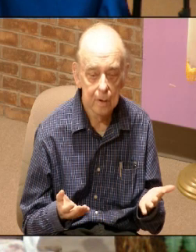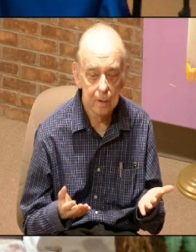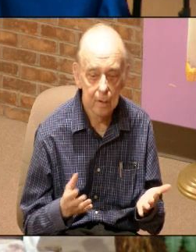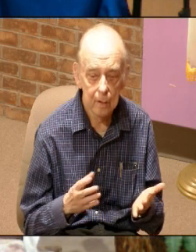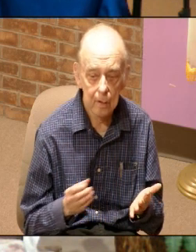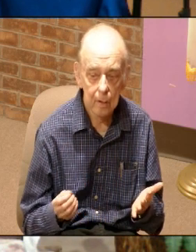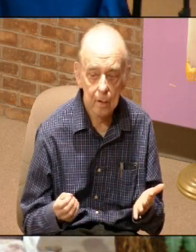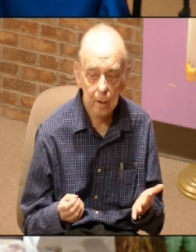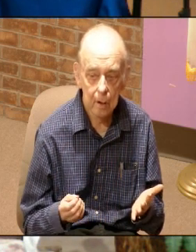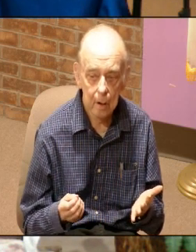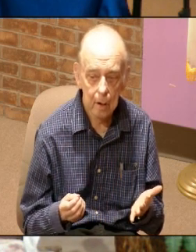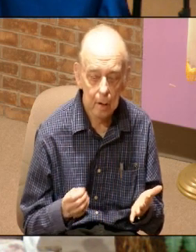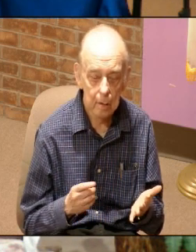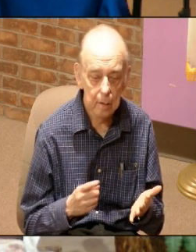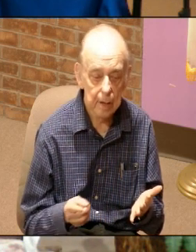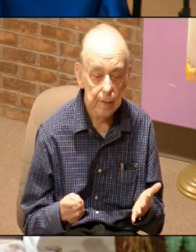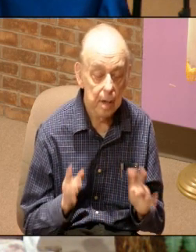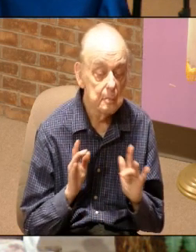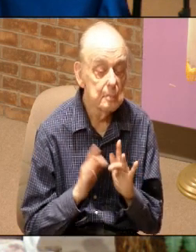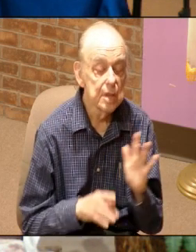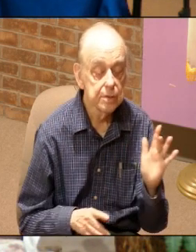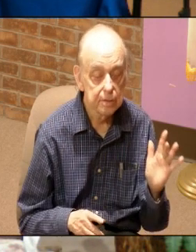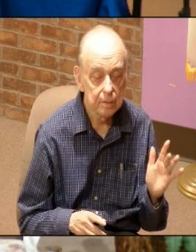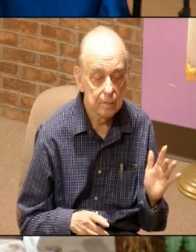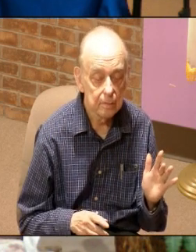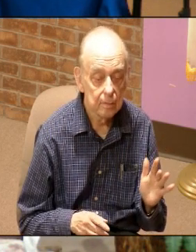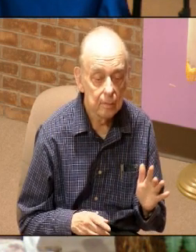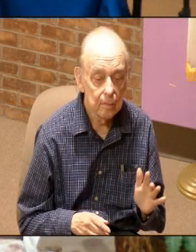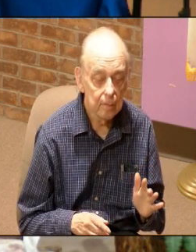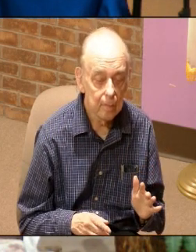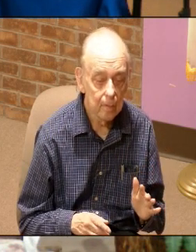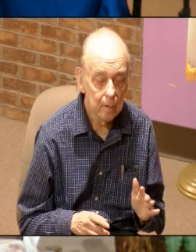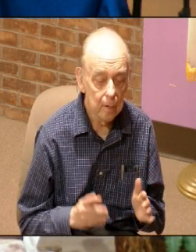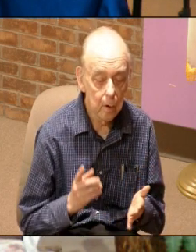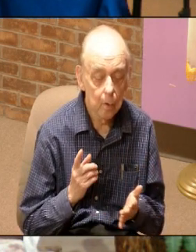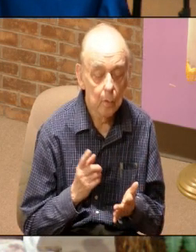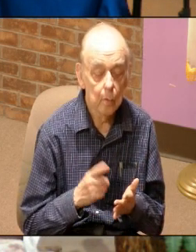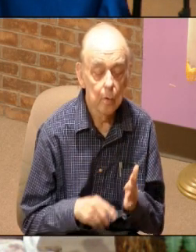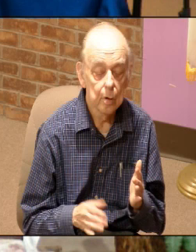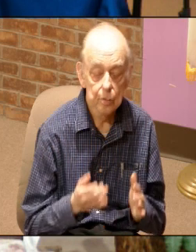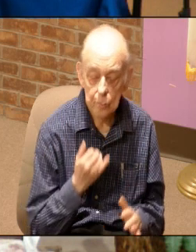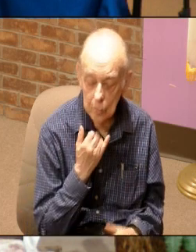and they missed what was wrong